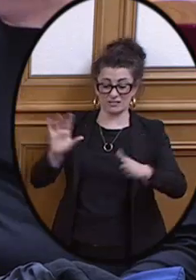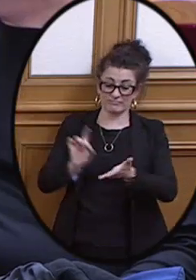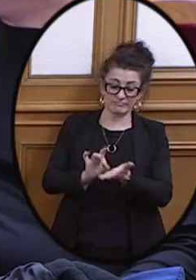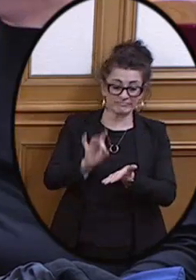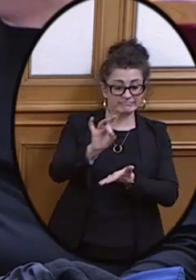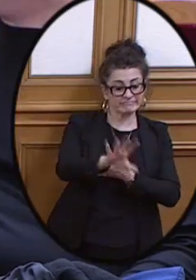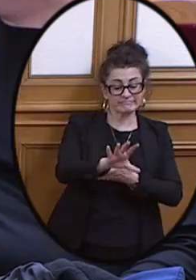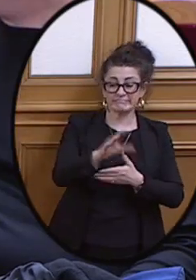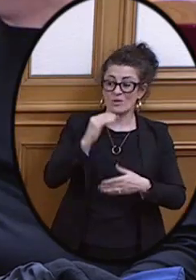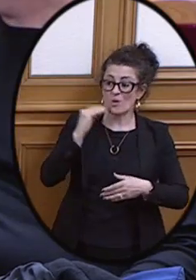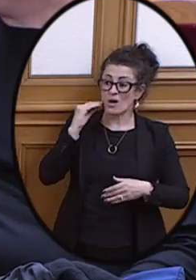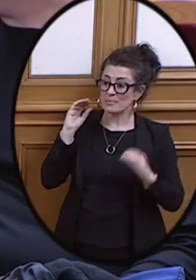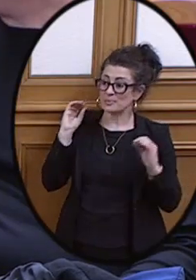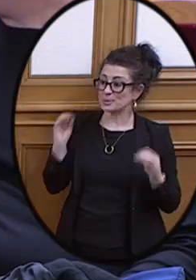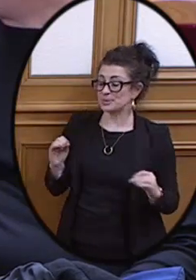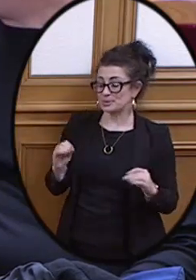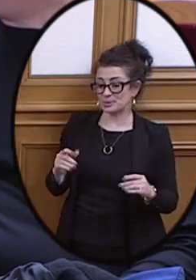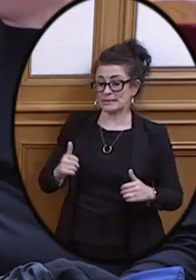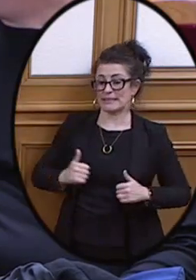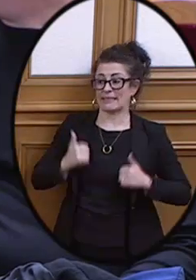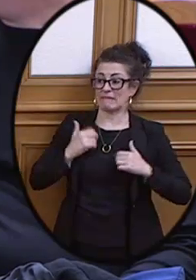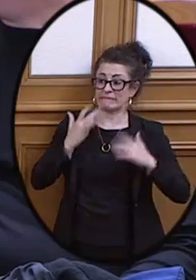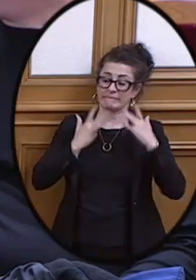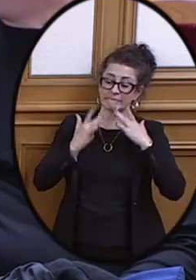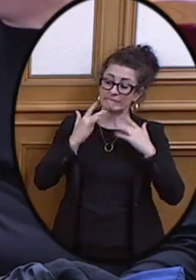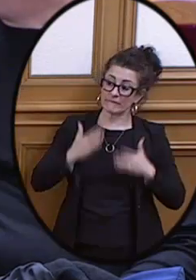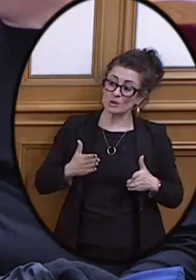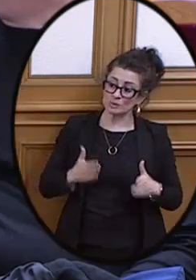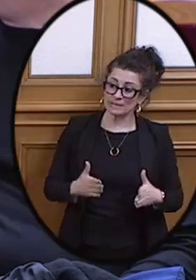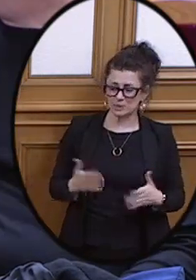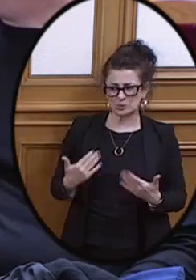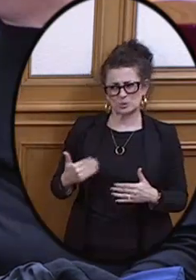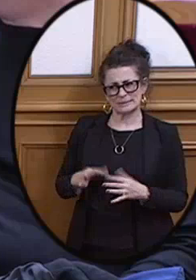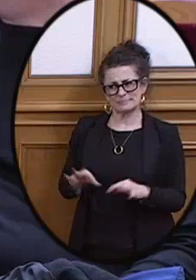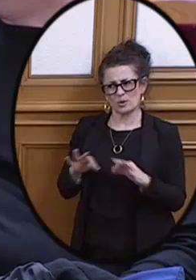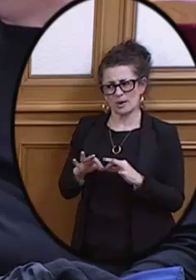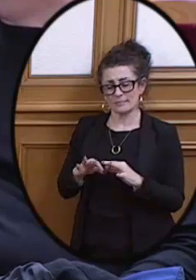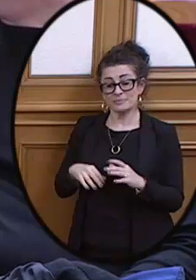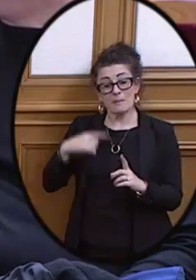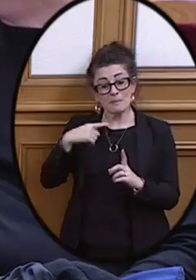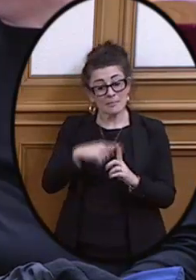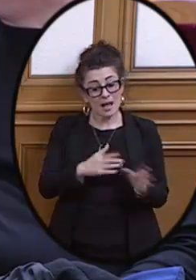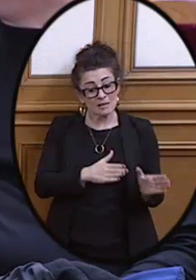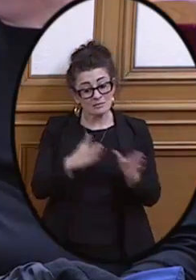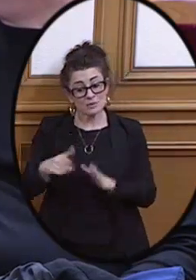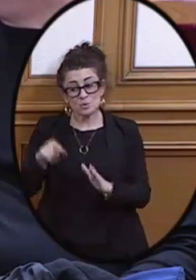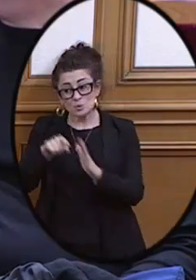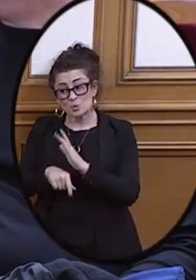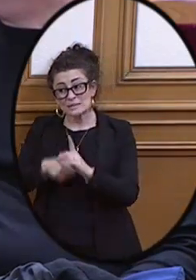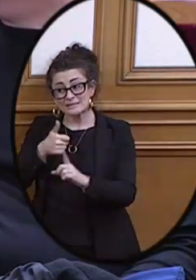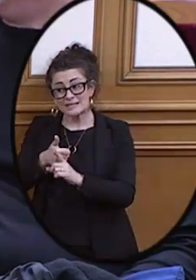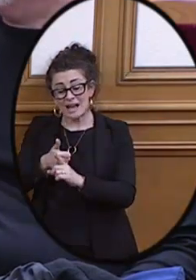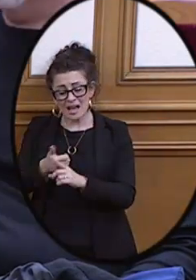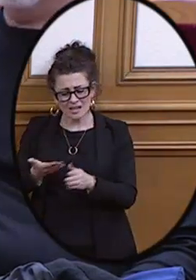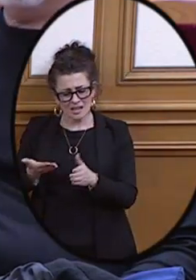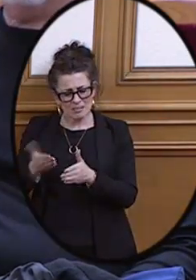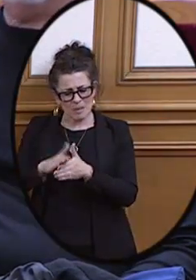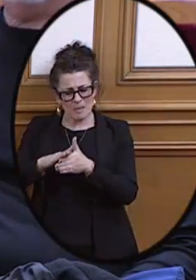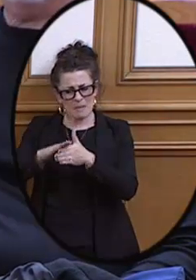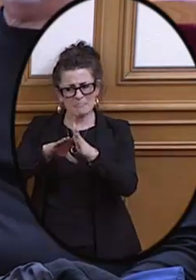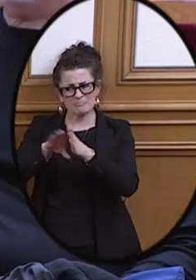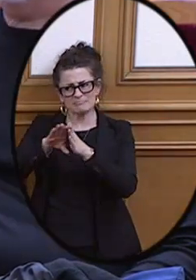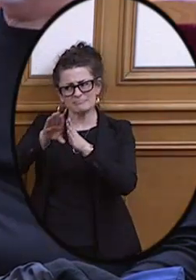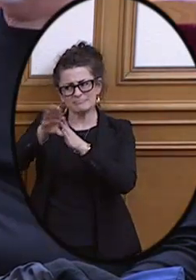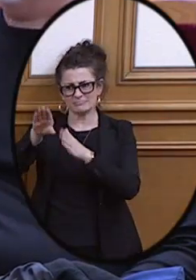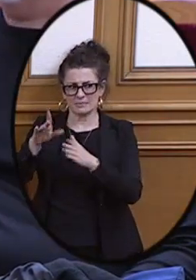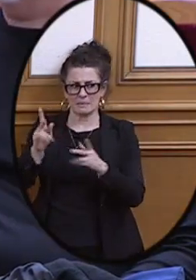streets. And so that's a really important thing. Also, the disability suicide rate is climbing. We don't like to talk about that. It's a dark subject,